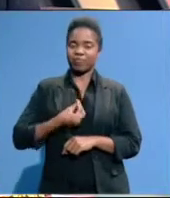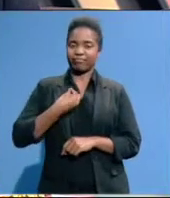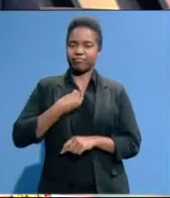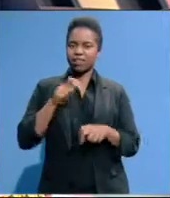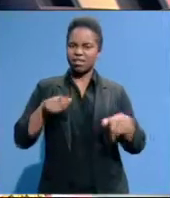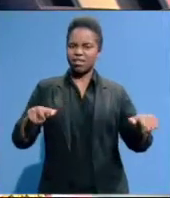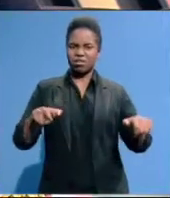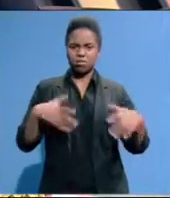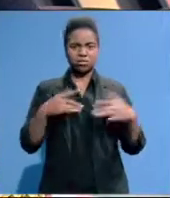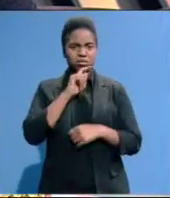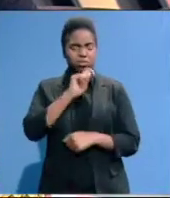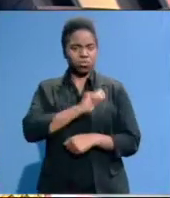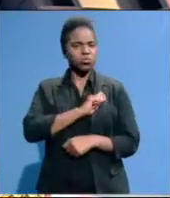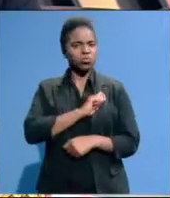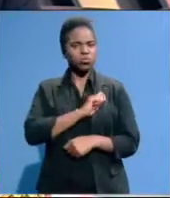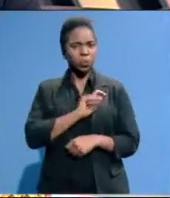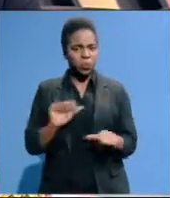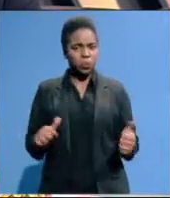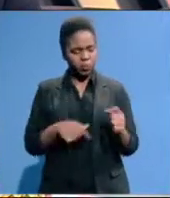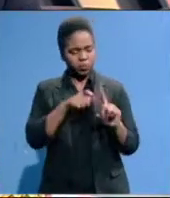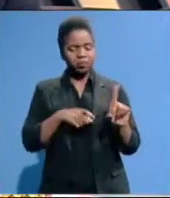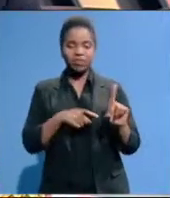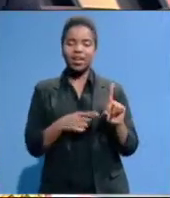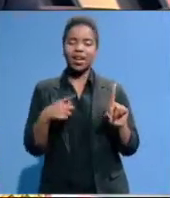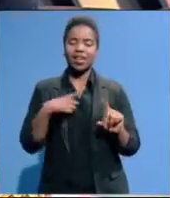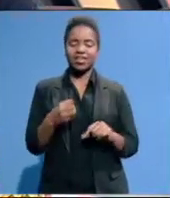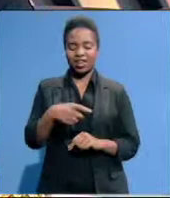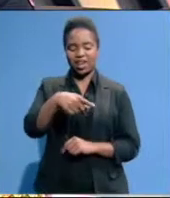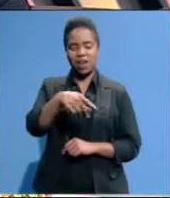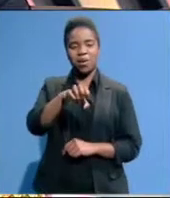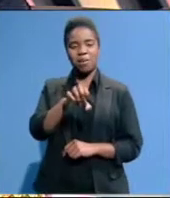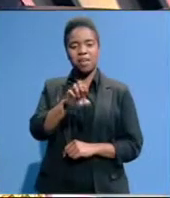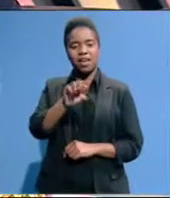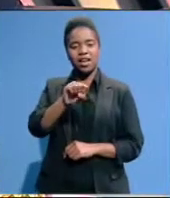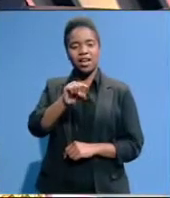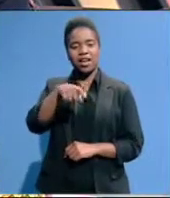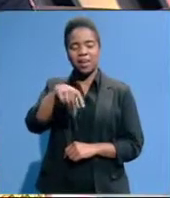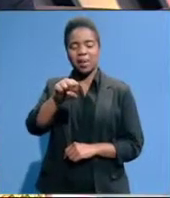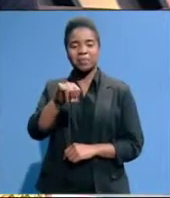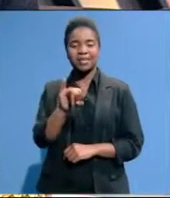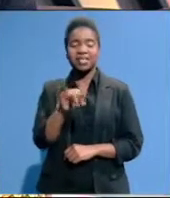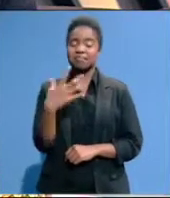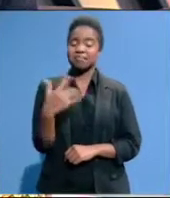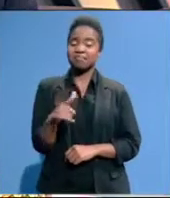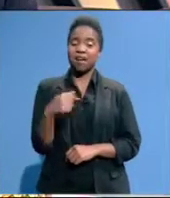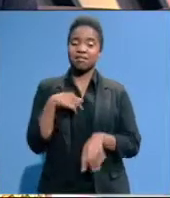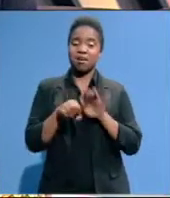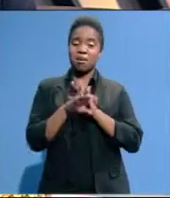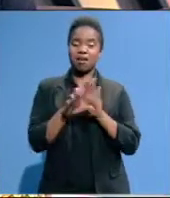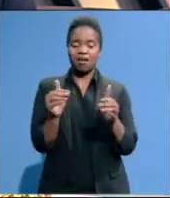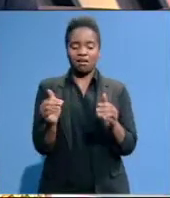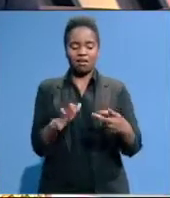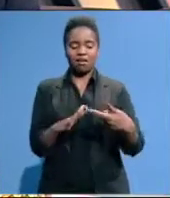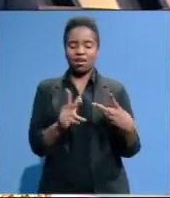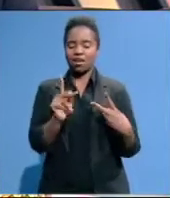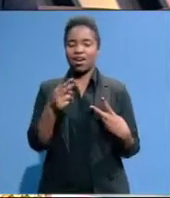who are striving to do just that. And we're now joined in studio by Pepsi Pukane, a content and media strategist, and also Kanye